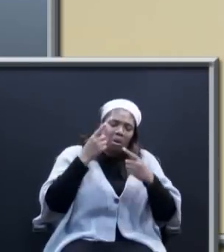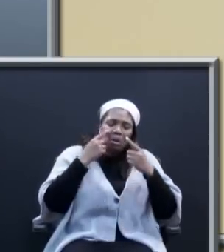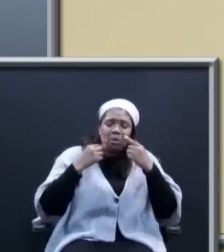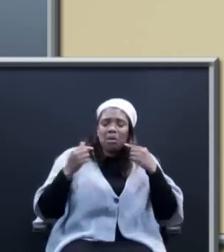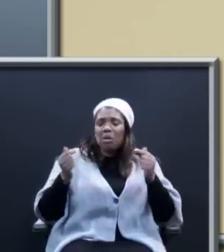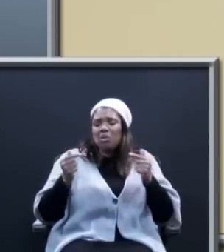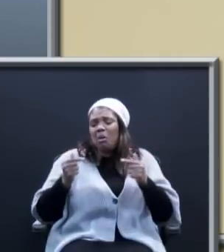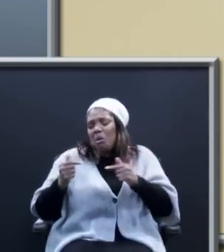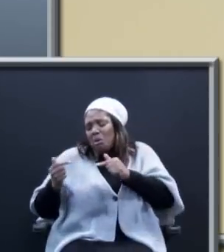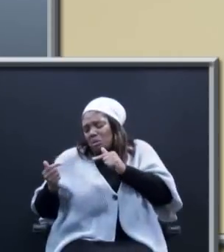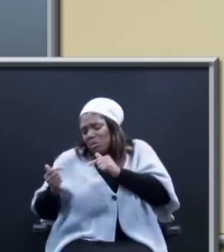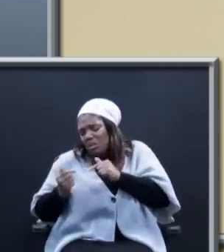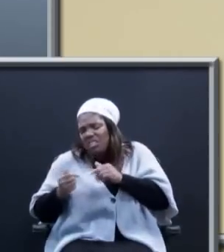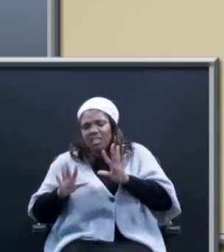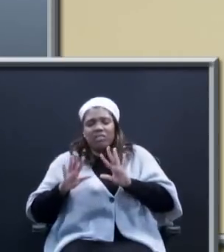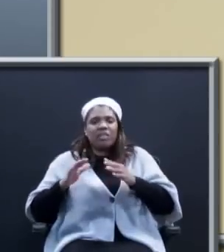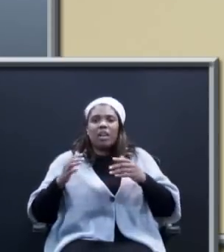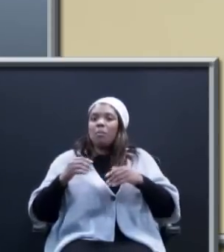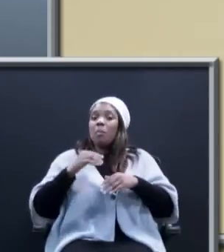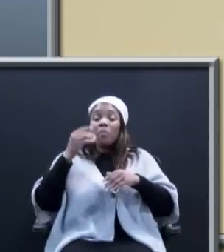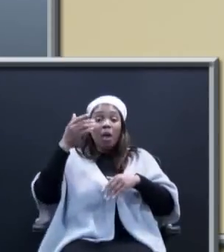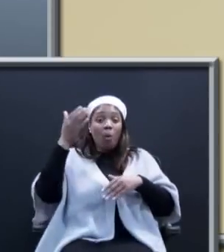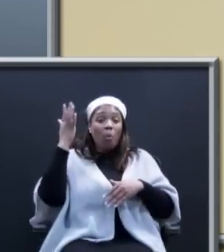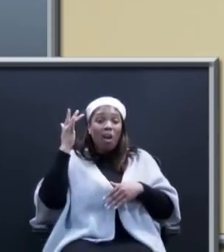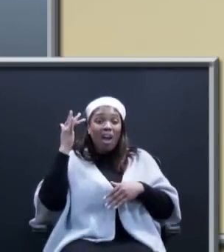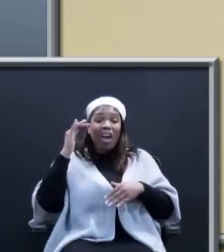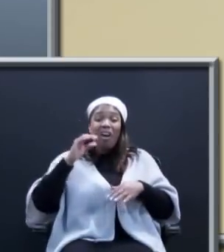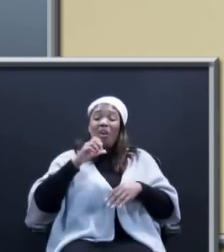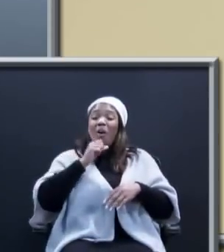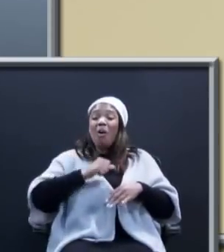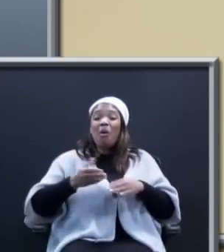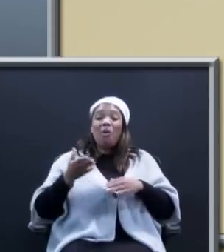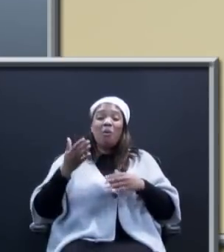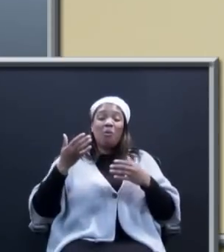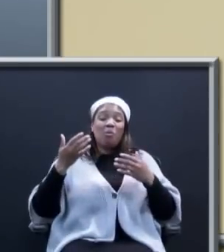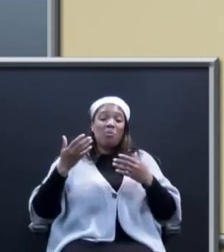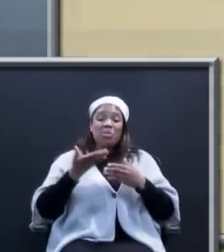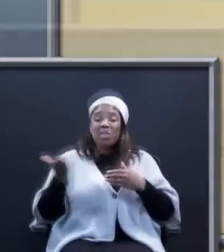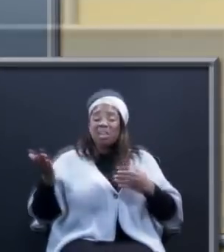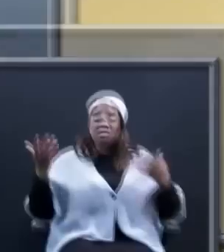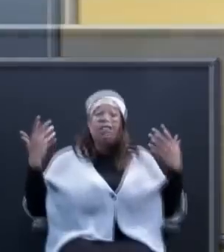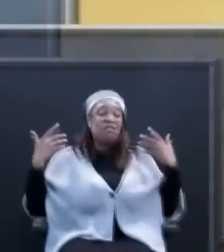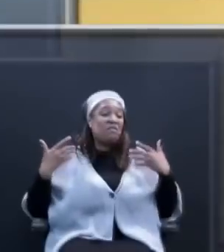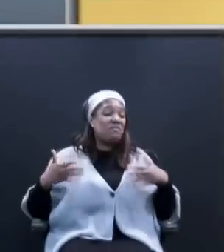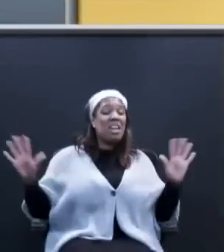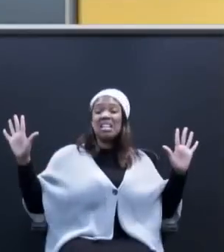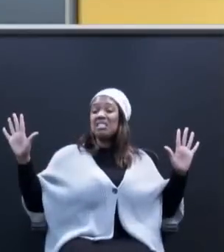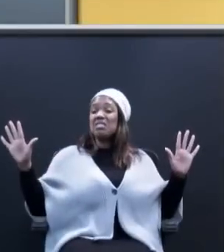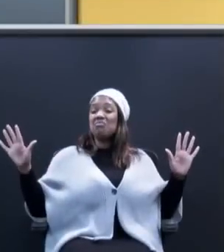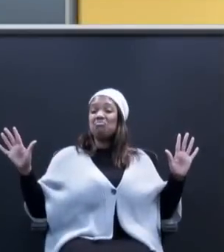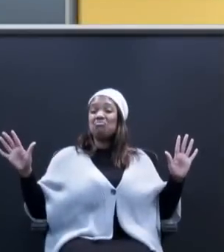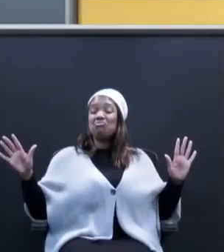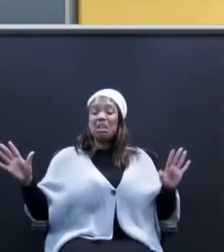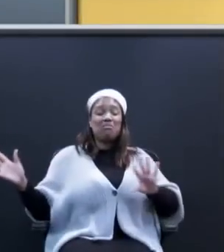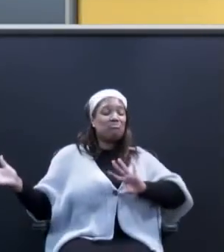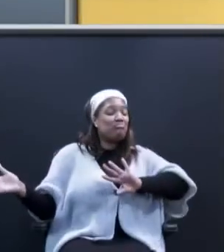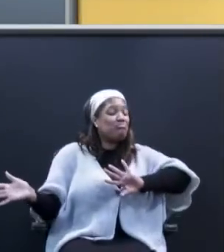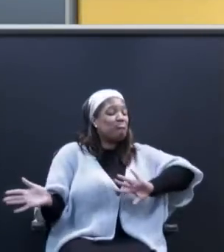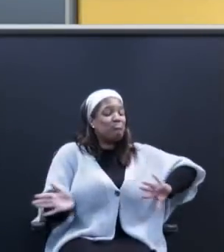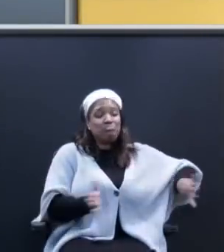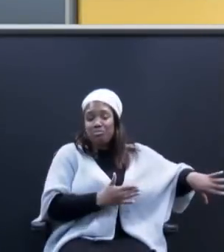more pain, for the former things are passed away. I mean, he's going to wipe all of it. There ain't going to be no more death, no pain, no